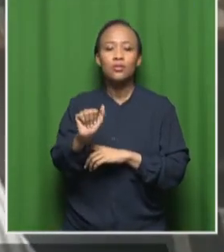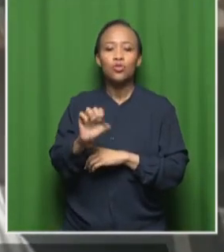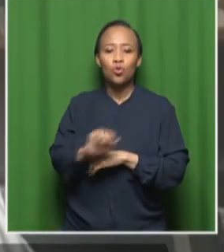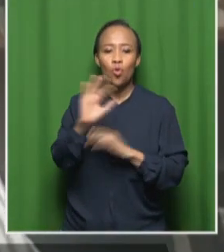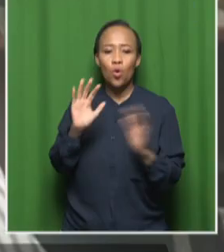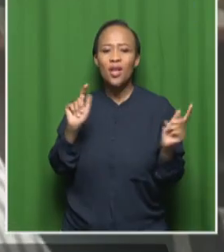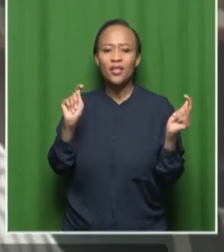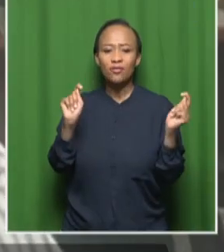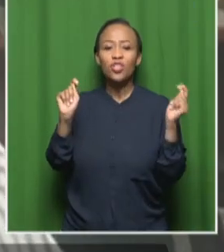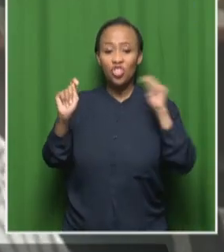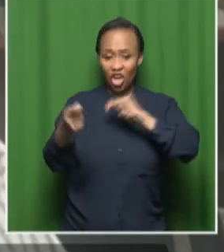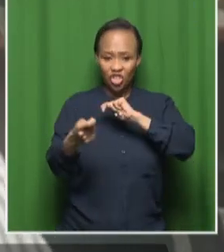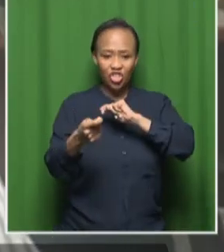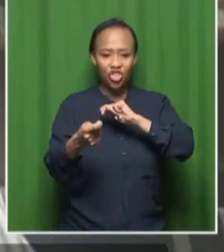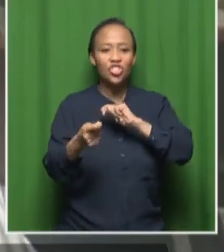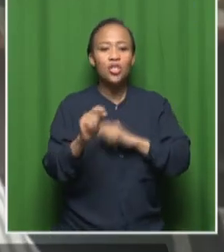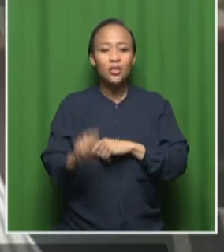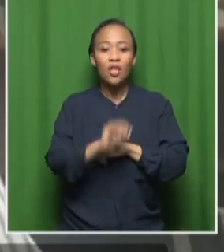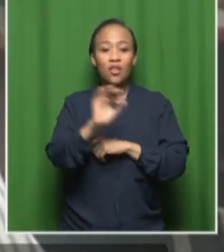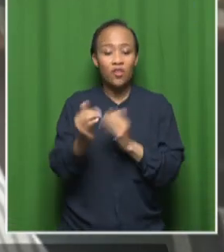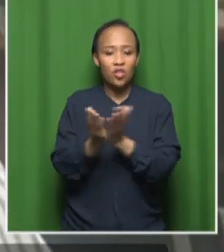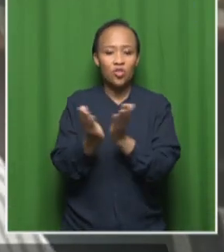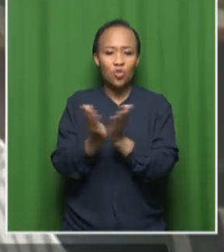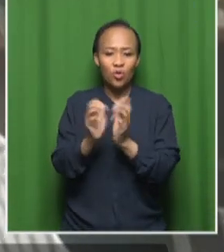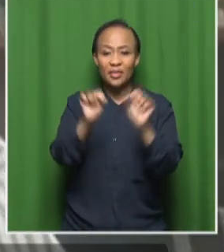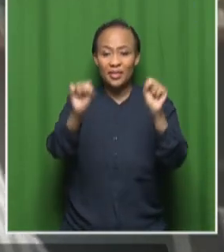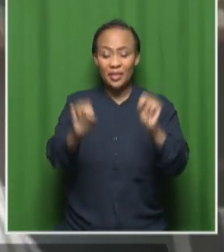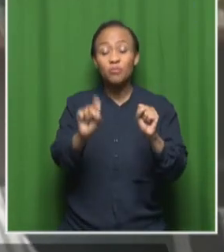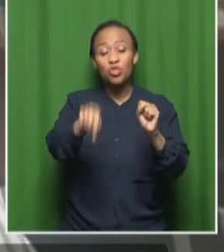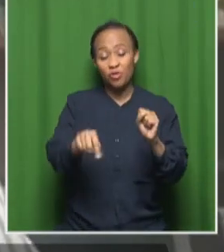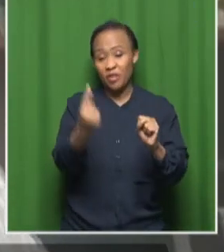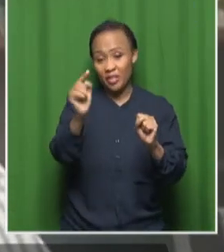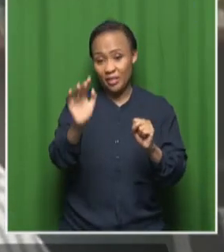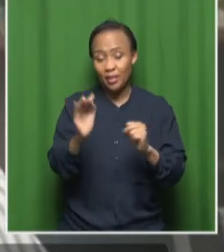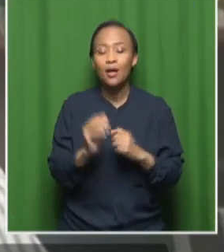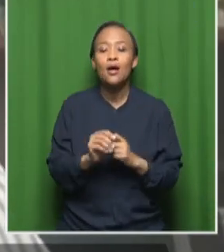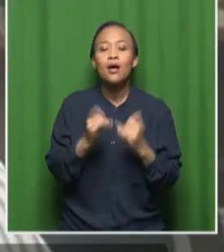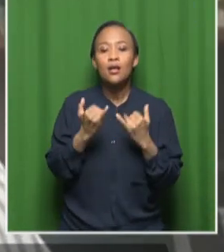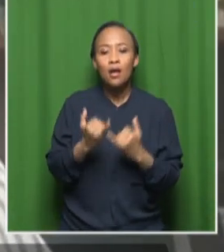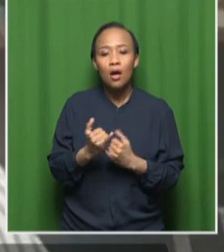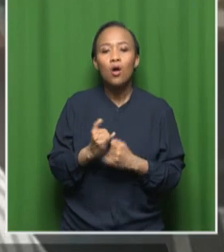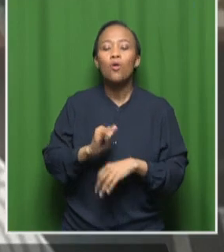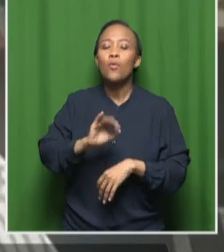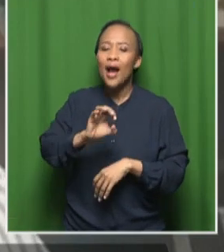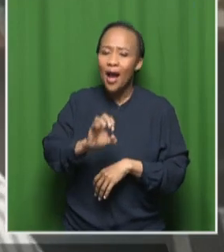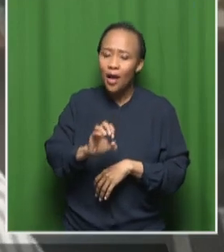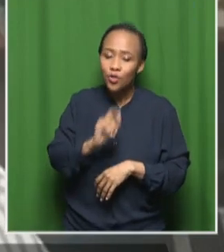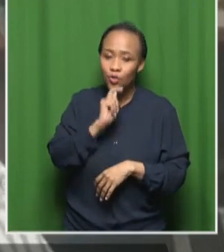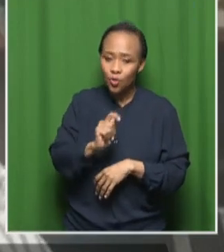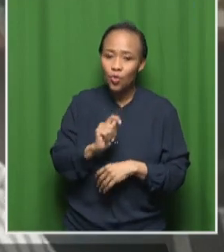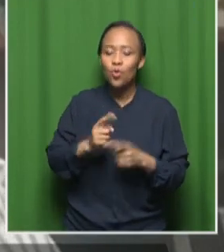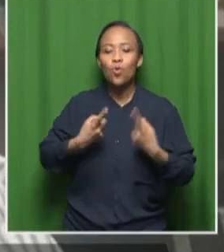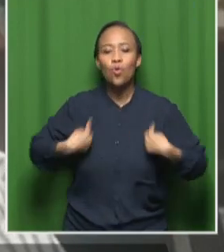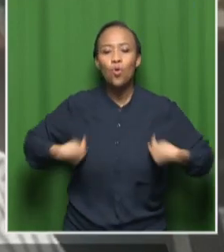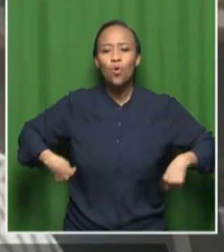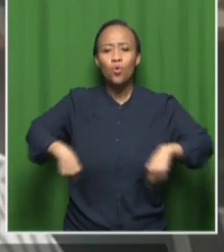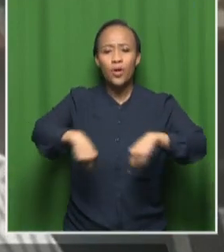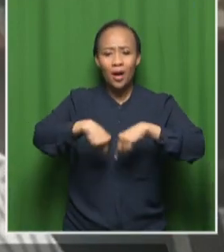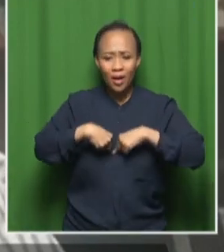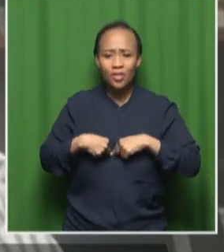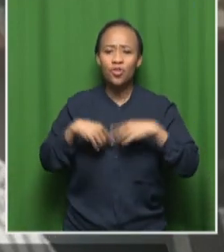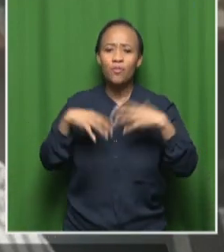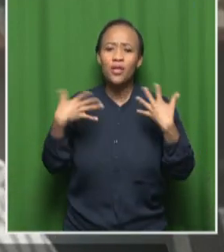of the tools that we can use is online learning. And at Eduvation, that's what we are extremely keen